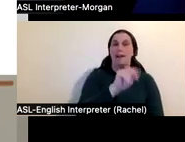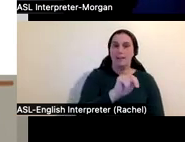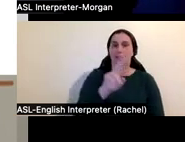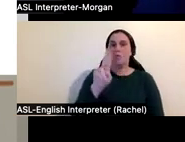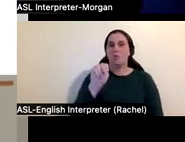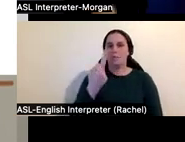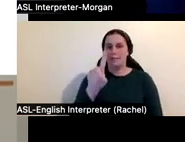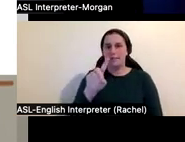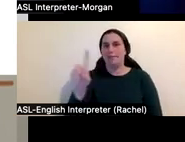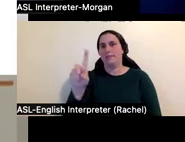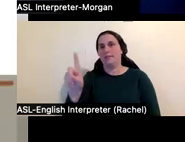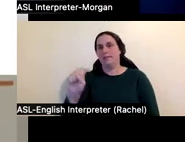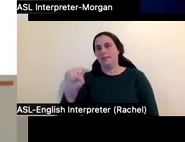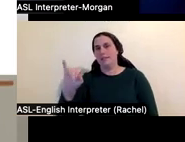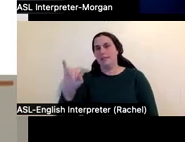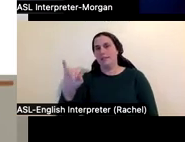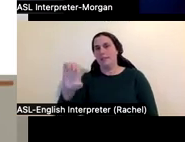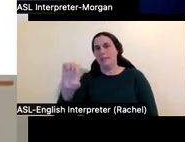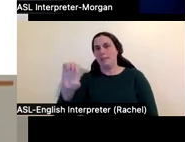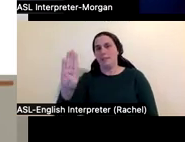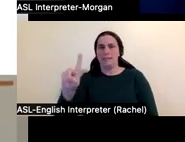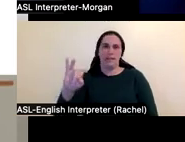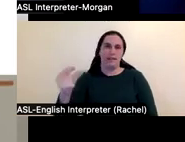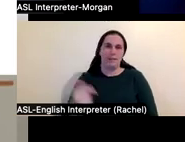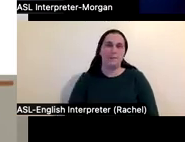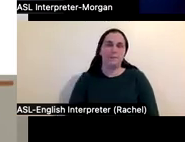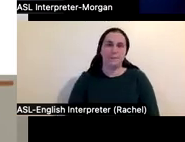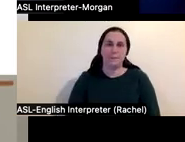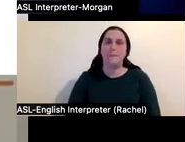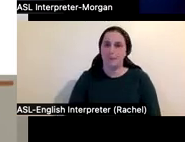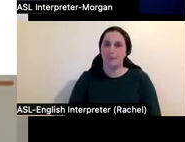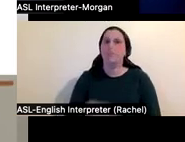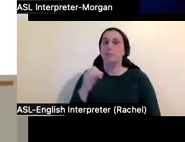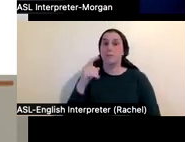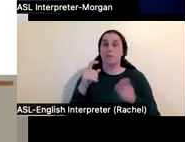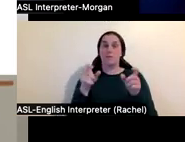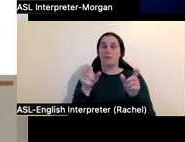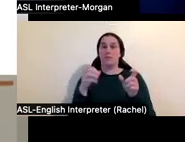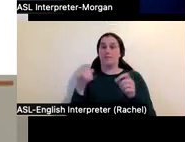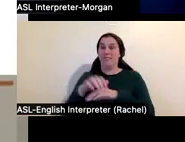71. So the ones place I say before the tens place.